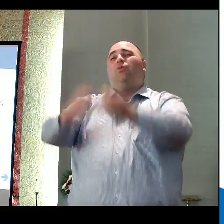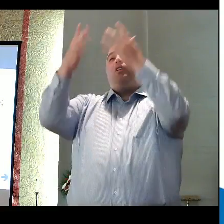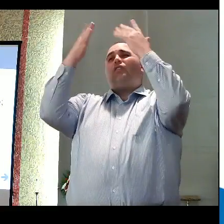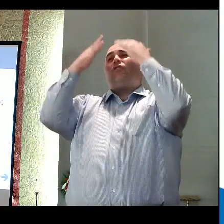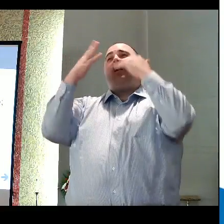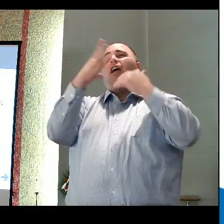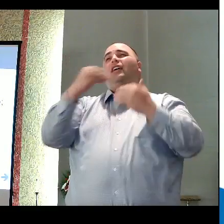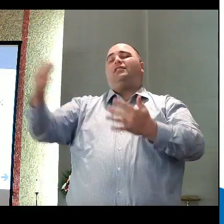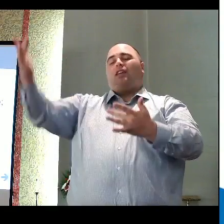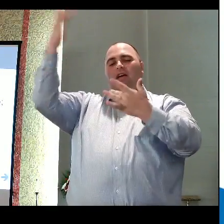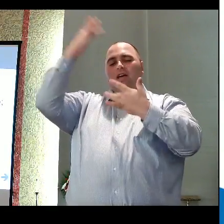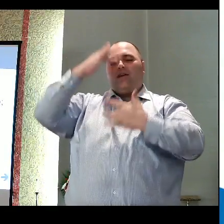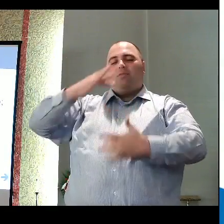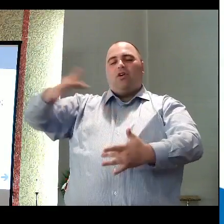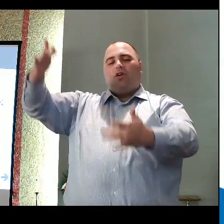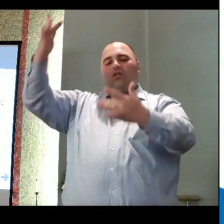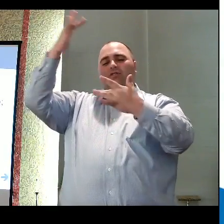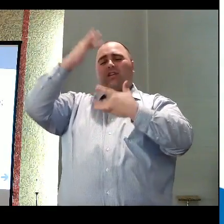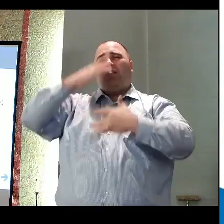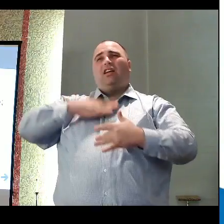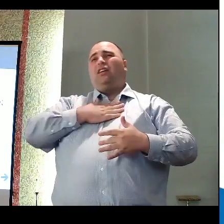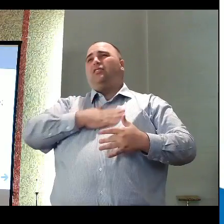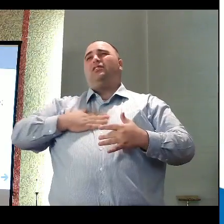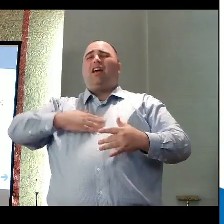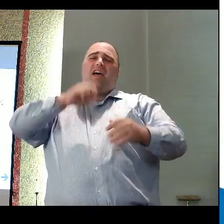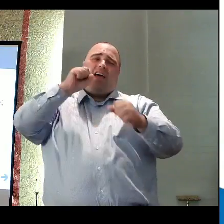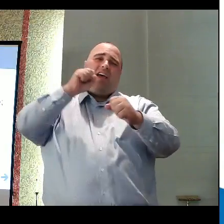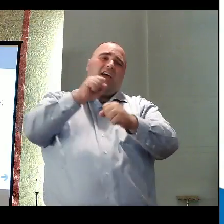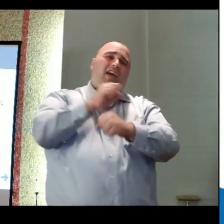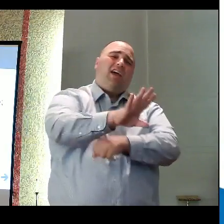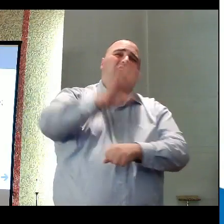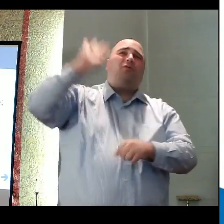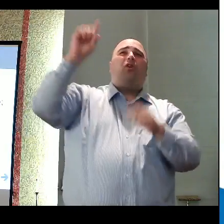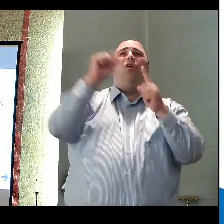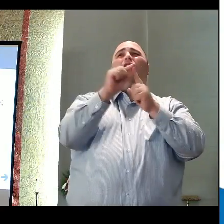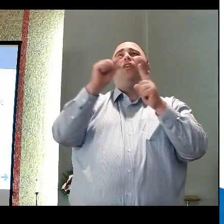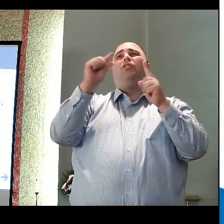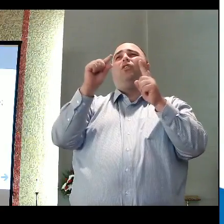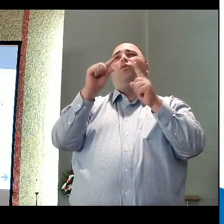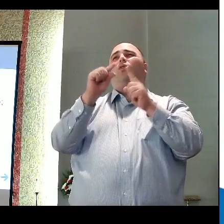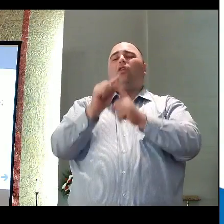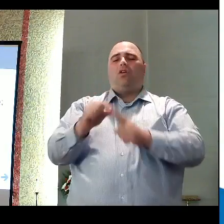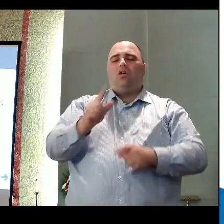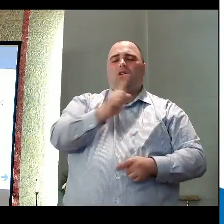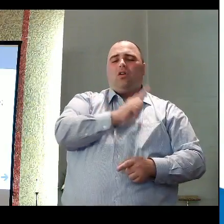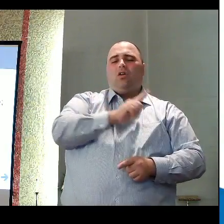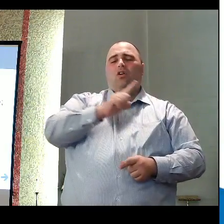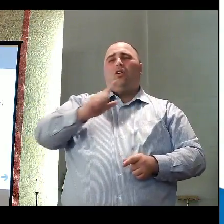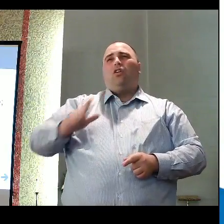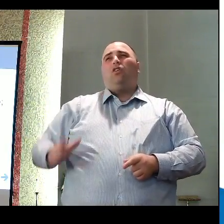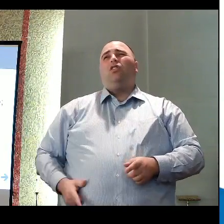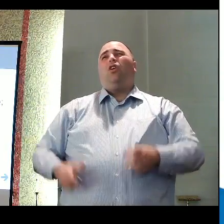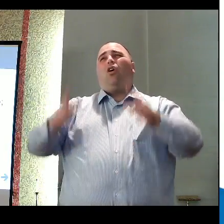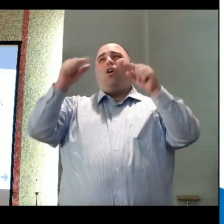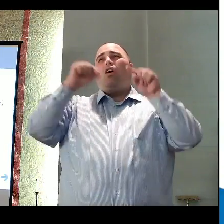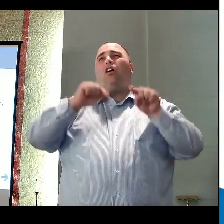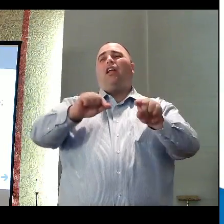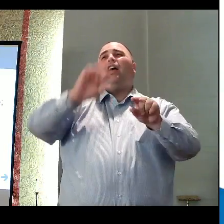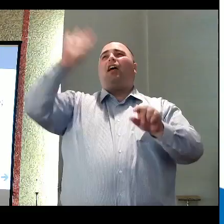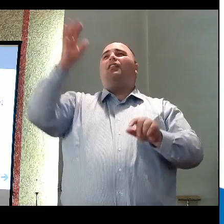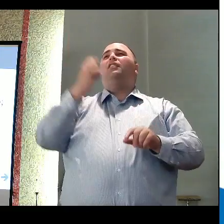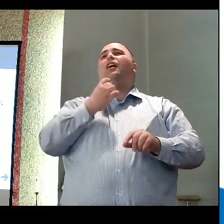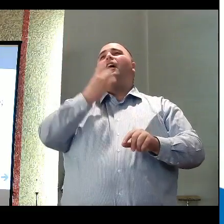nations with grace and mercy. Send forth your word,